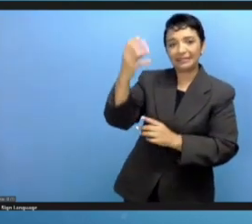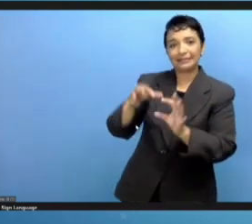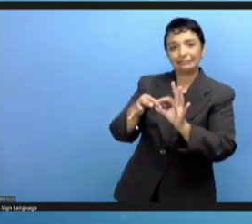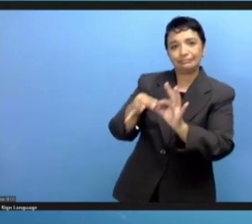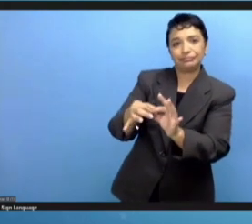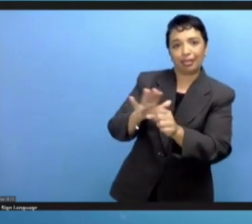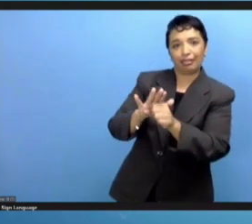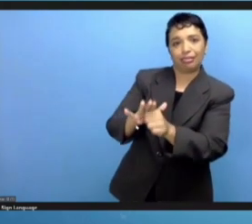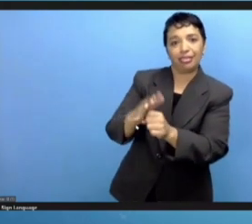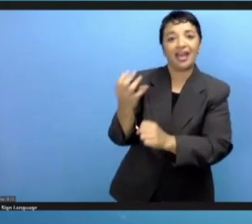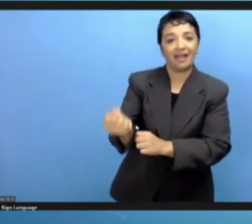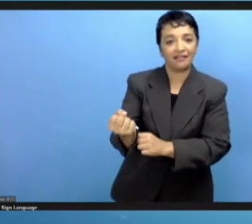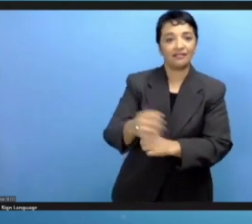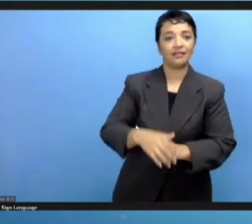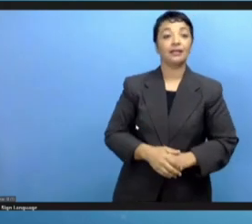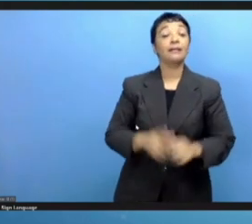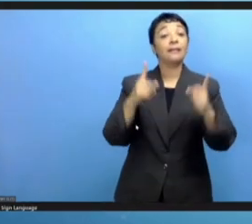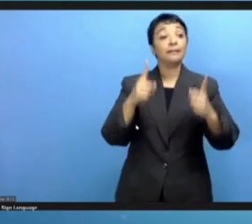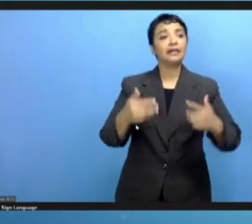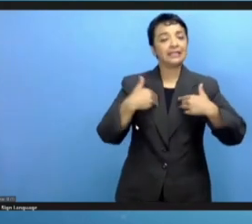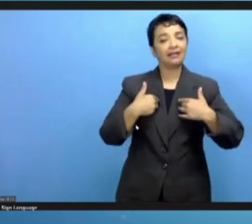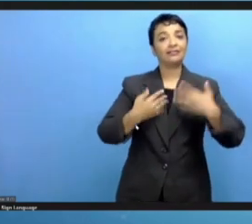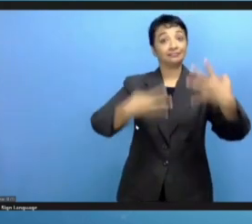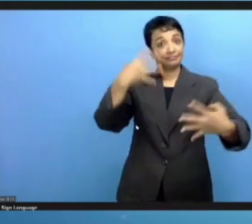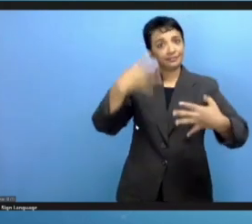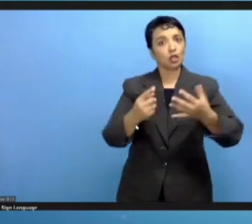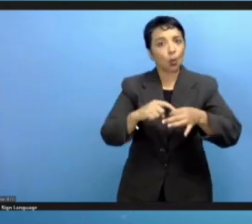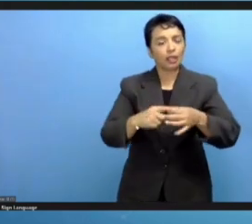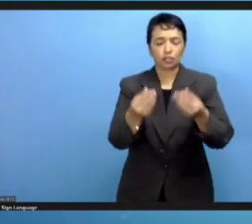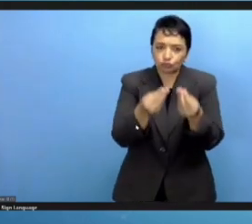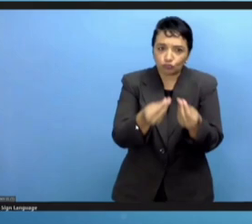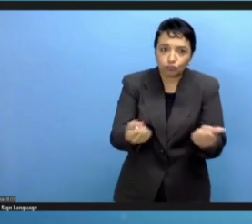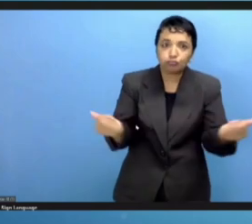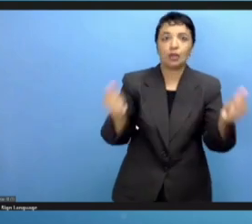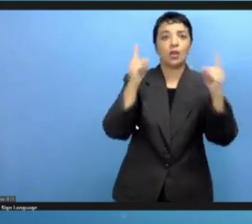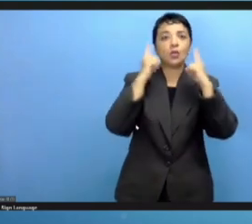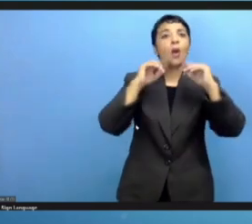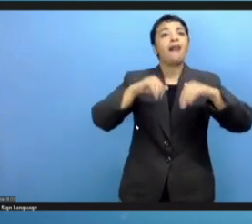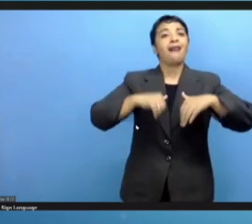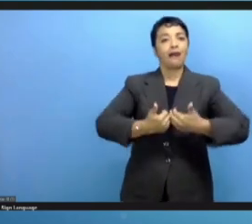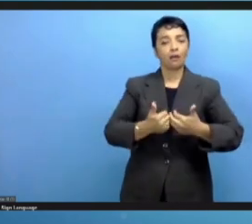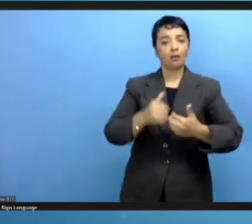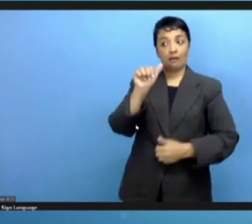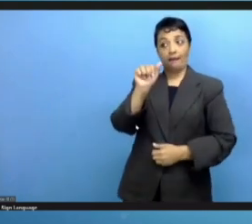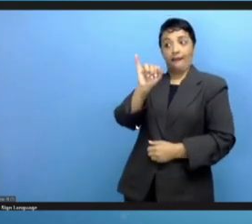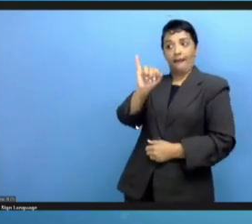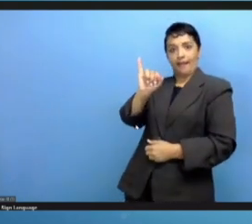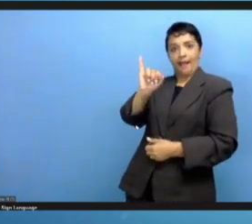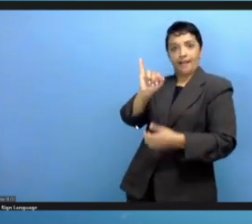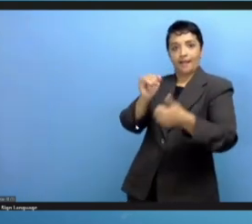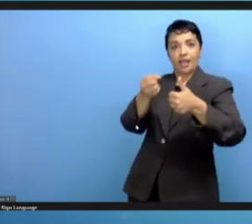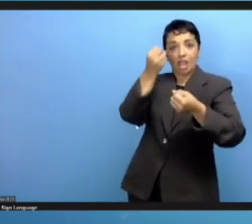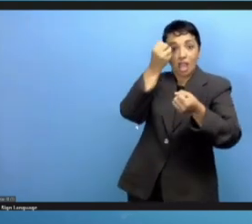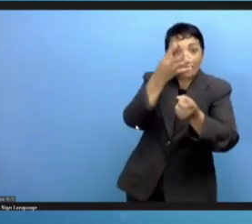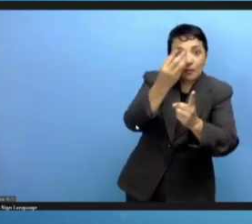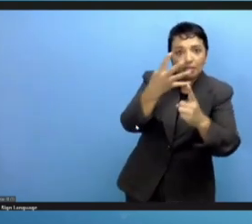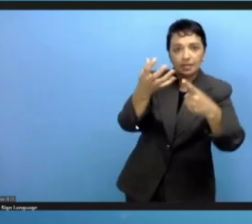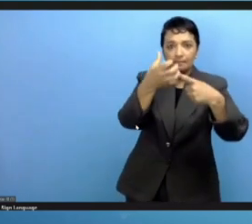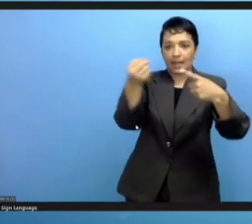privacy standards. We also need to prevent feeding the artificial intelligence industrial development